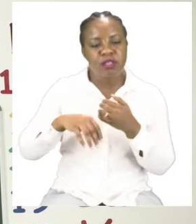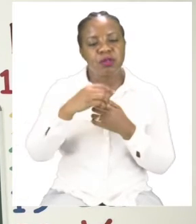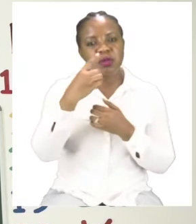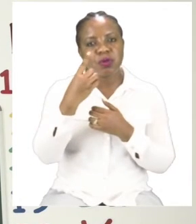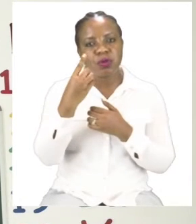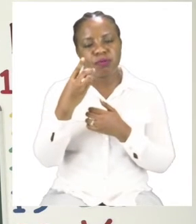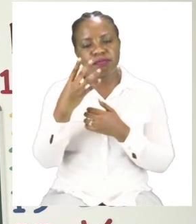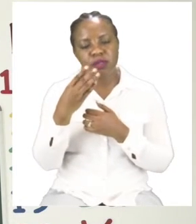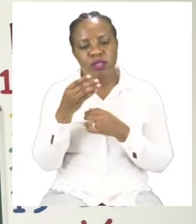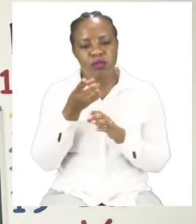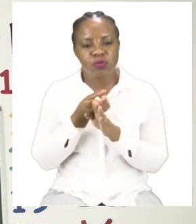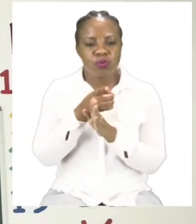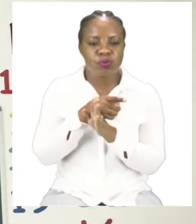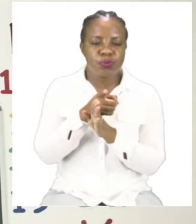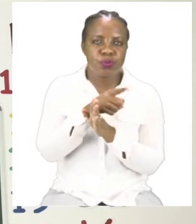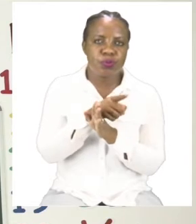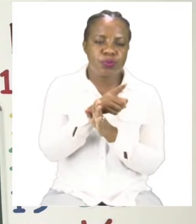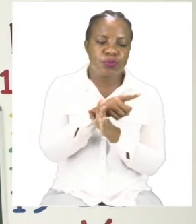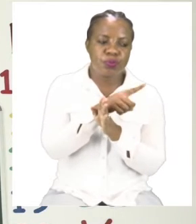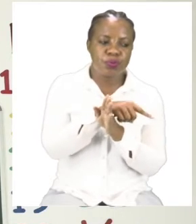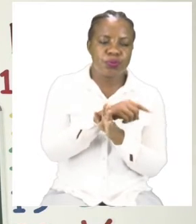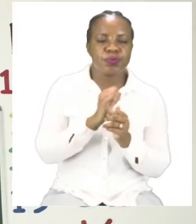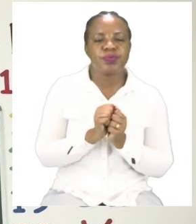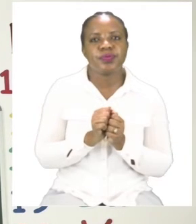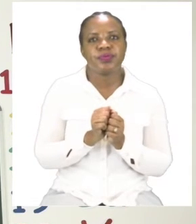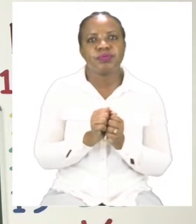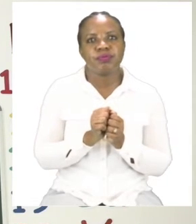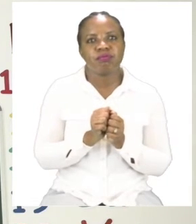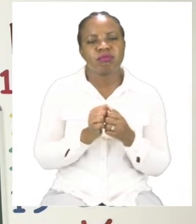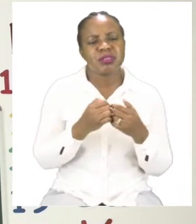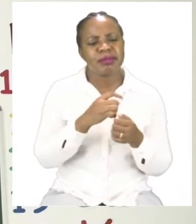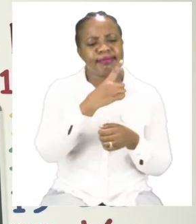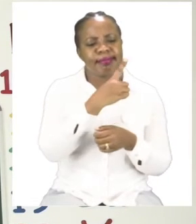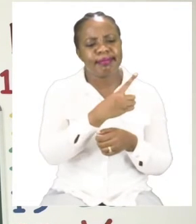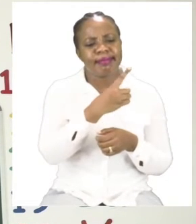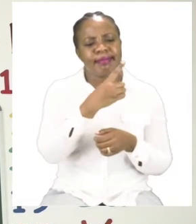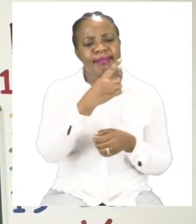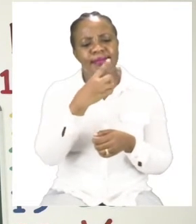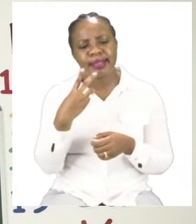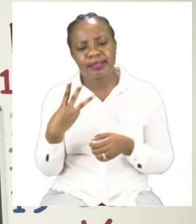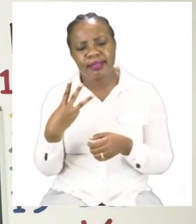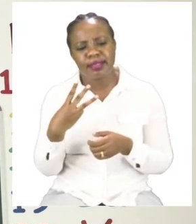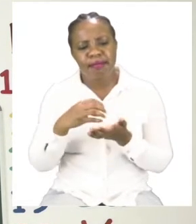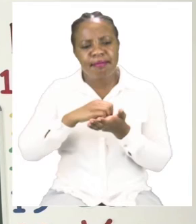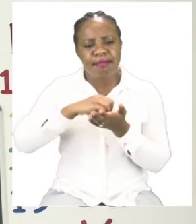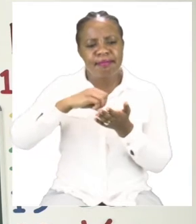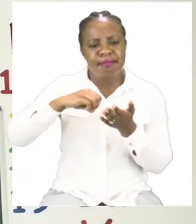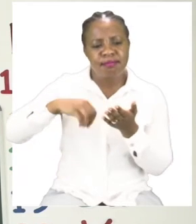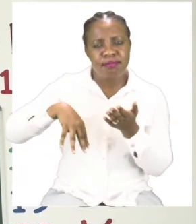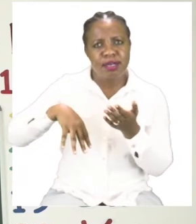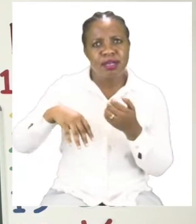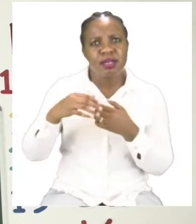many are we taking away from 13? It is 5. So, we are going to put